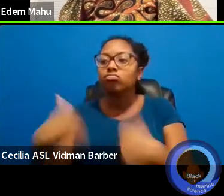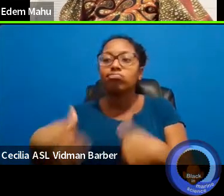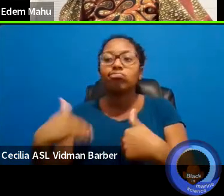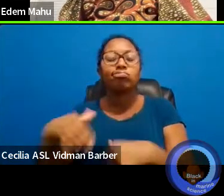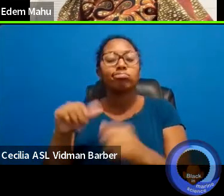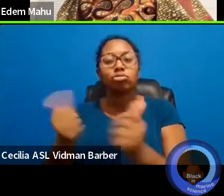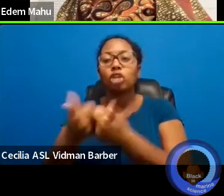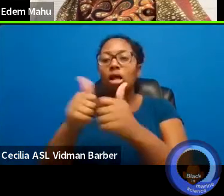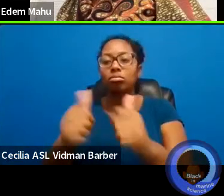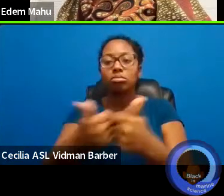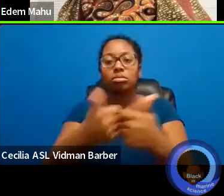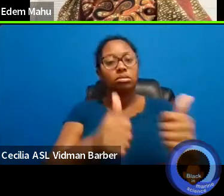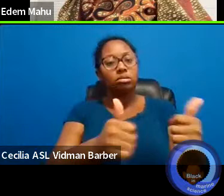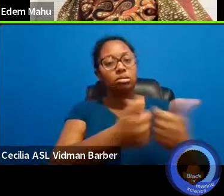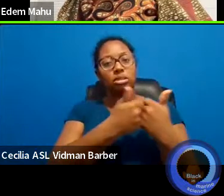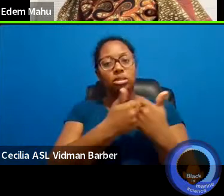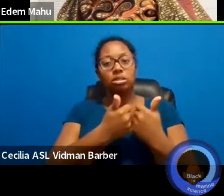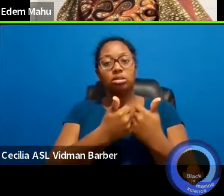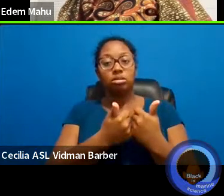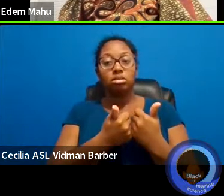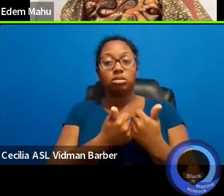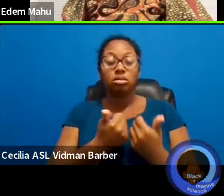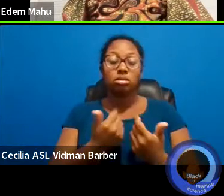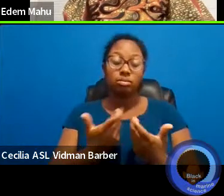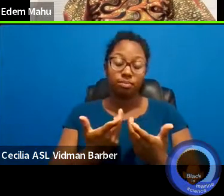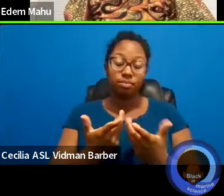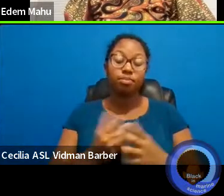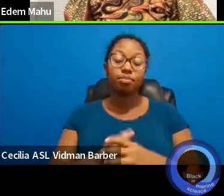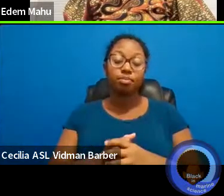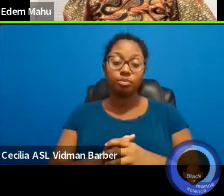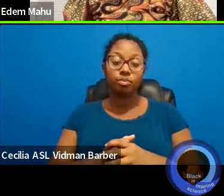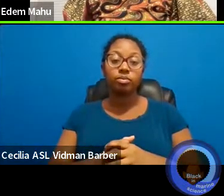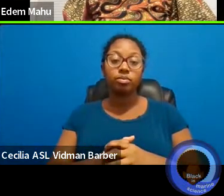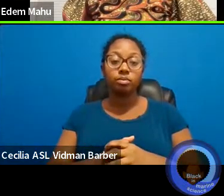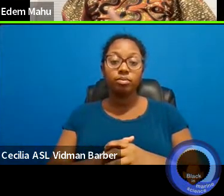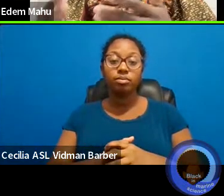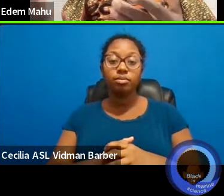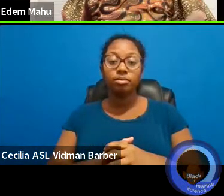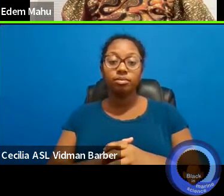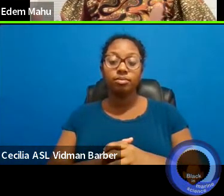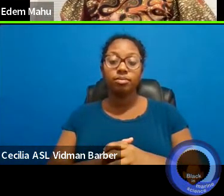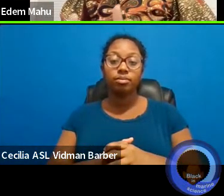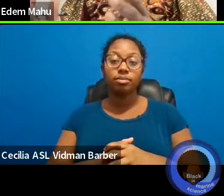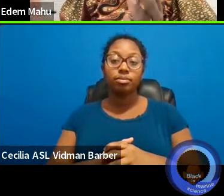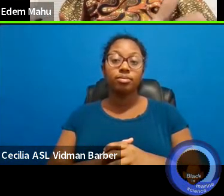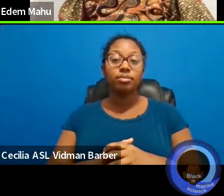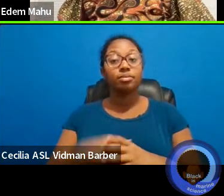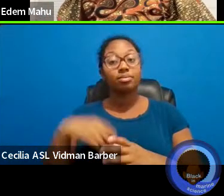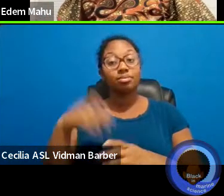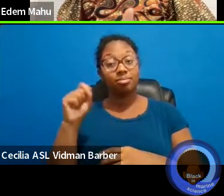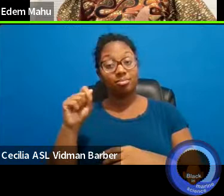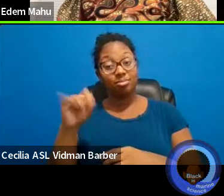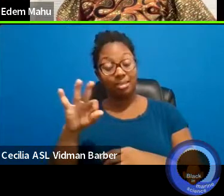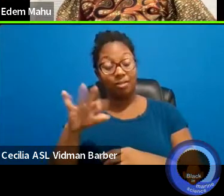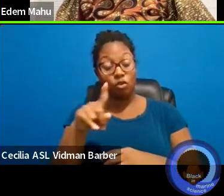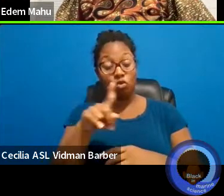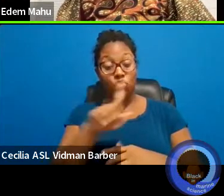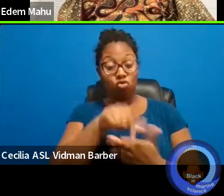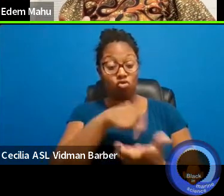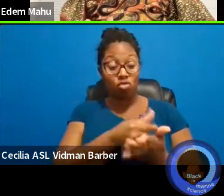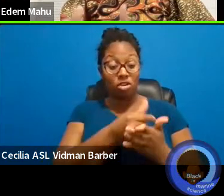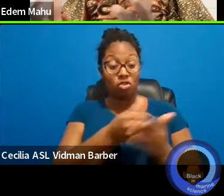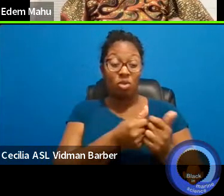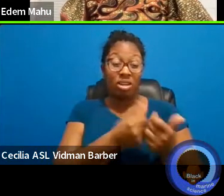as scientists on the continent. If you graduate with a very specialized